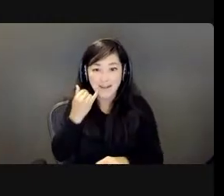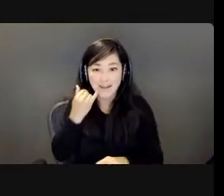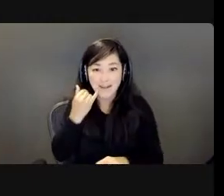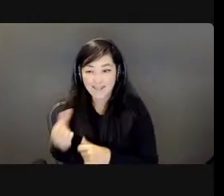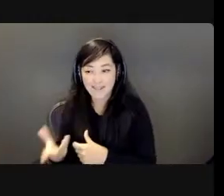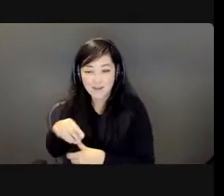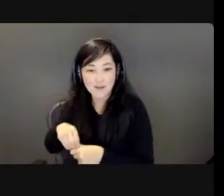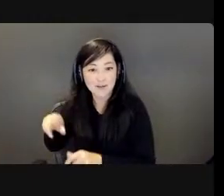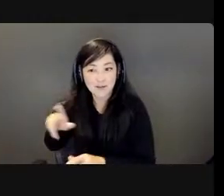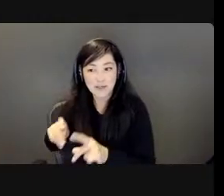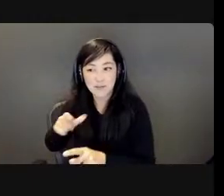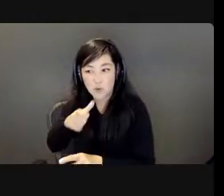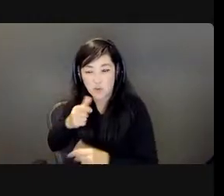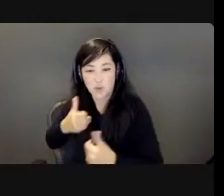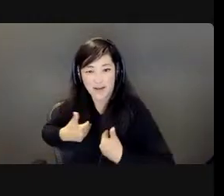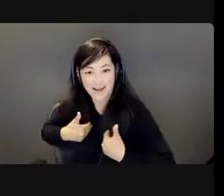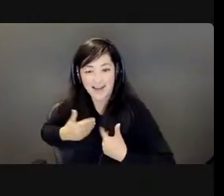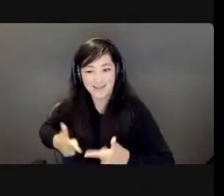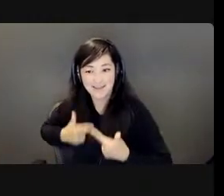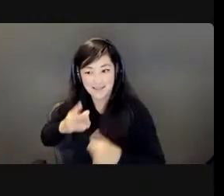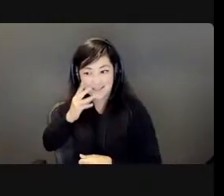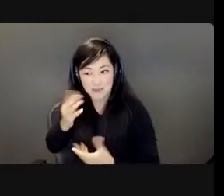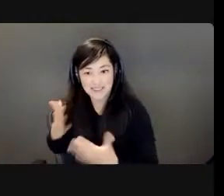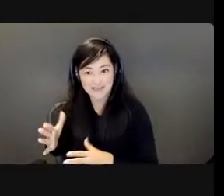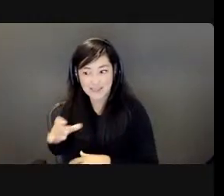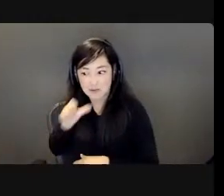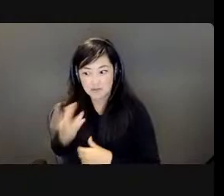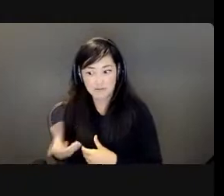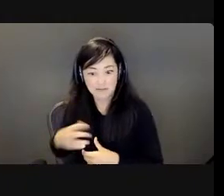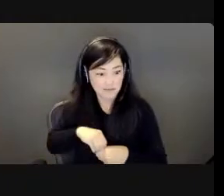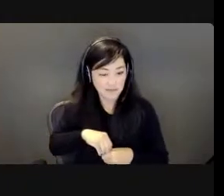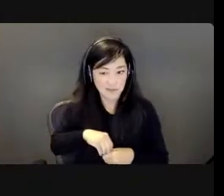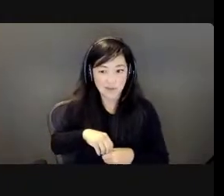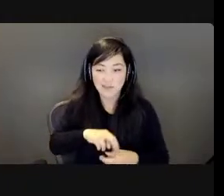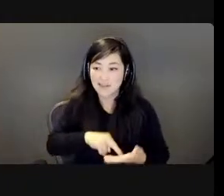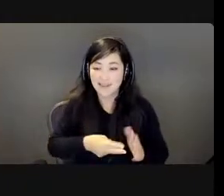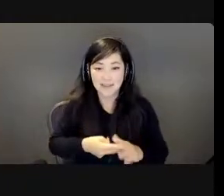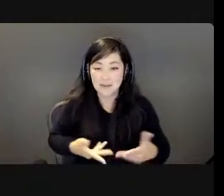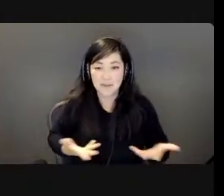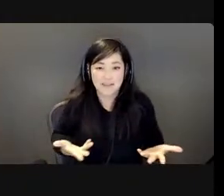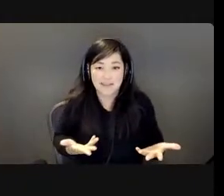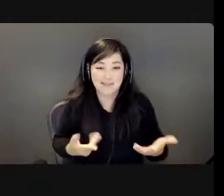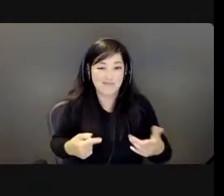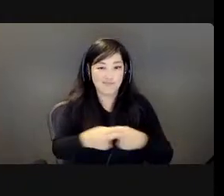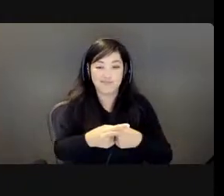actually have those needs to do basic user testing.